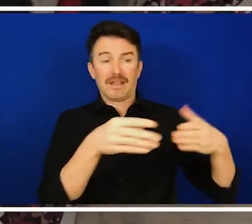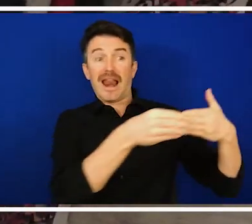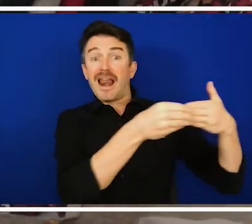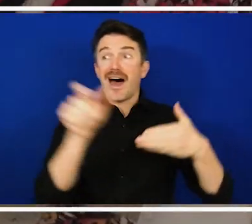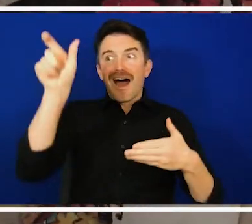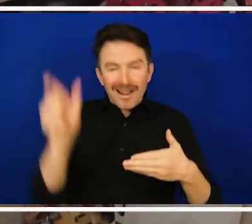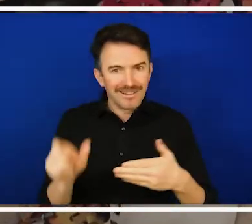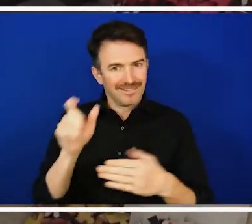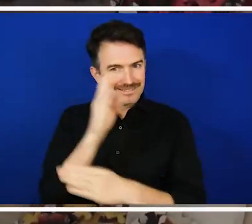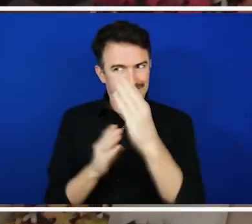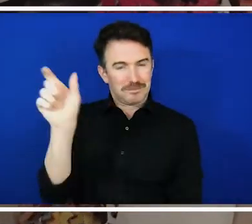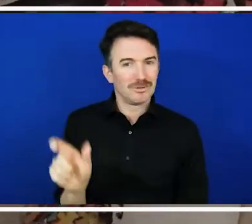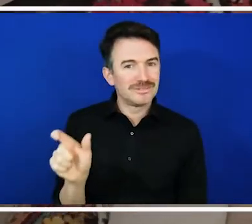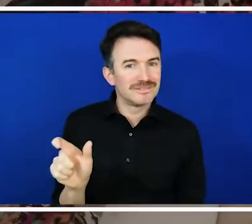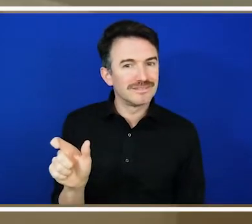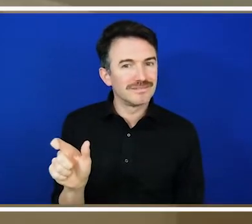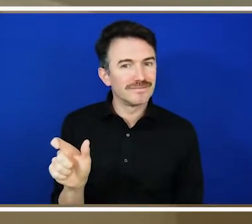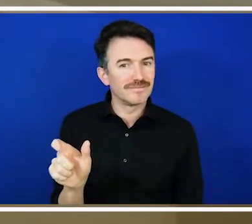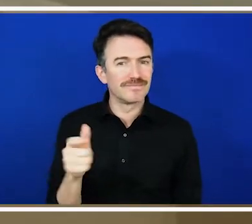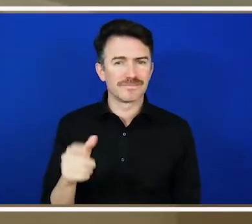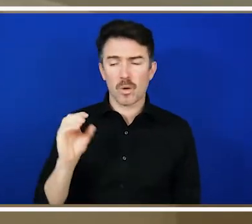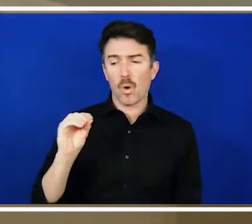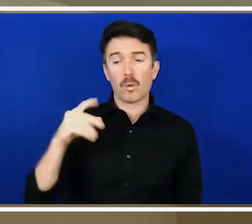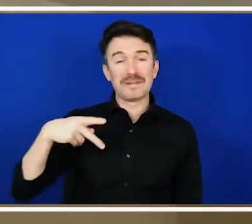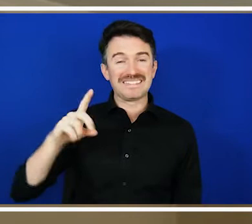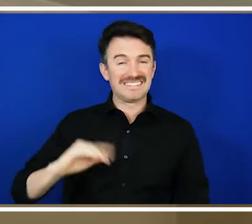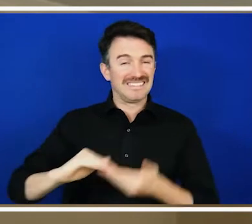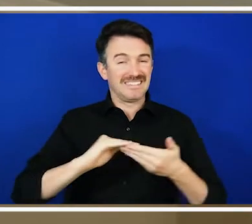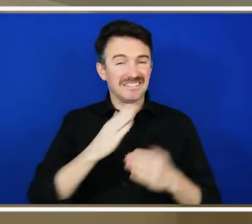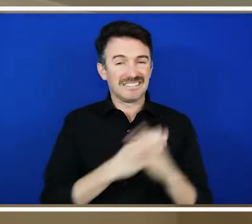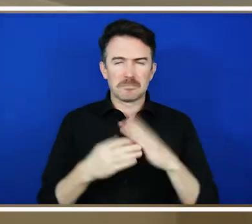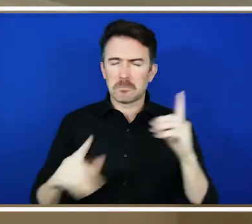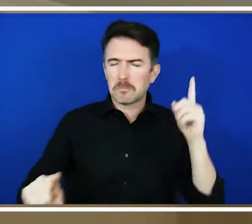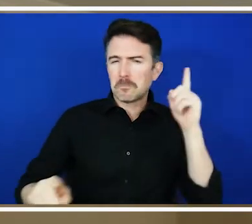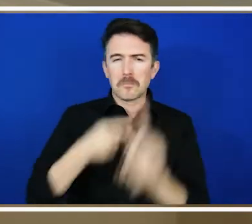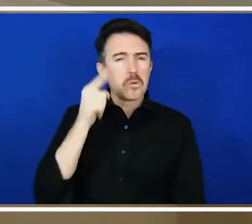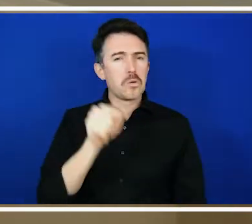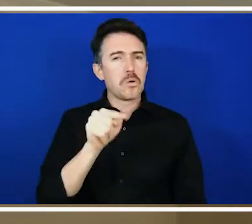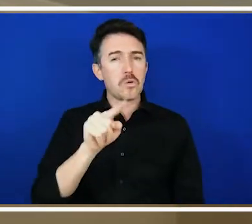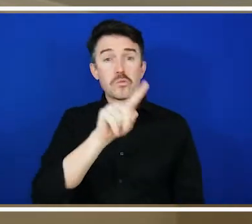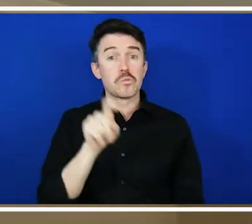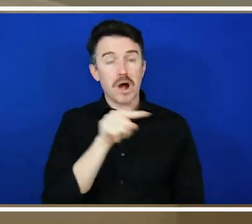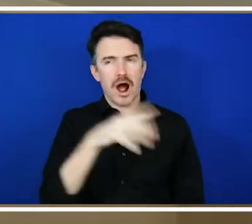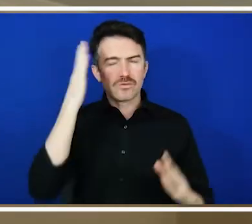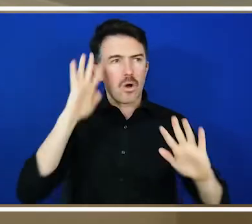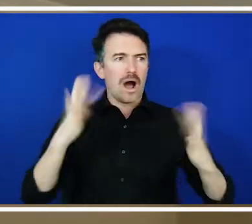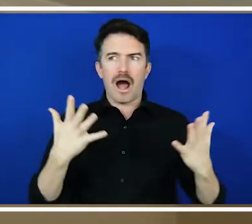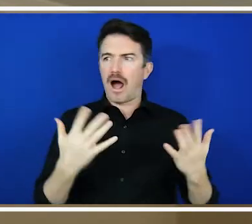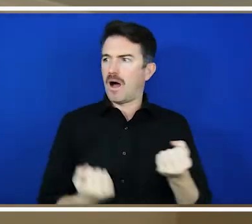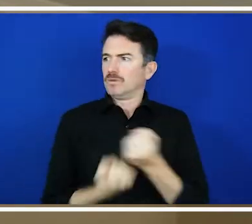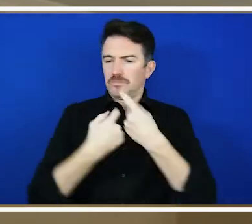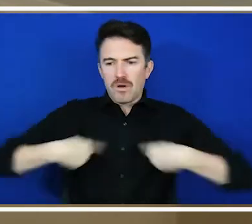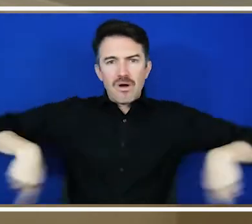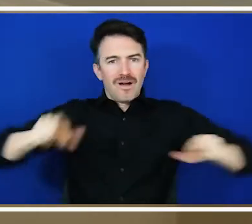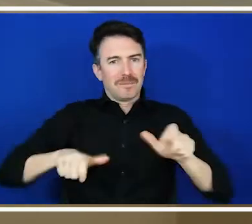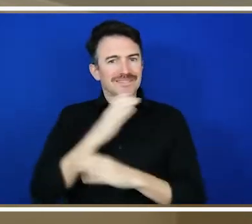led by persons with disabilities. OPDs are important always because we know what